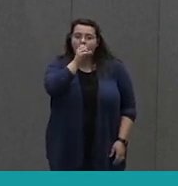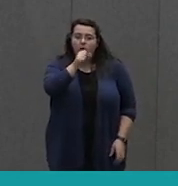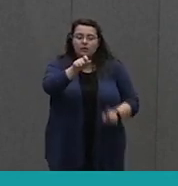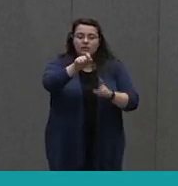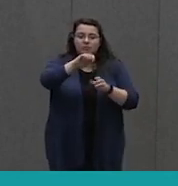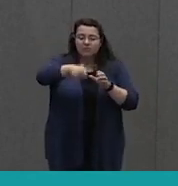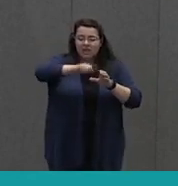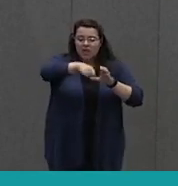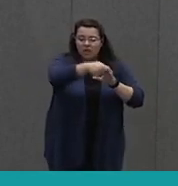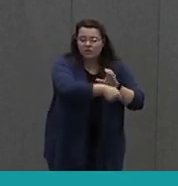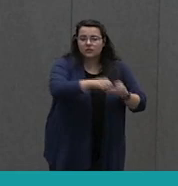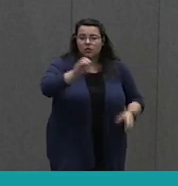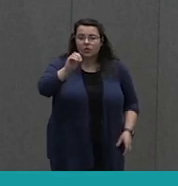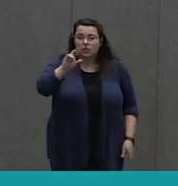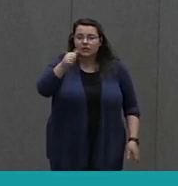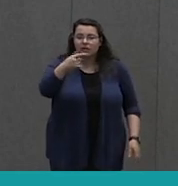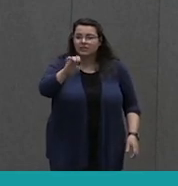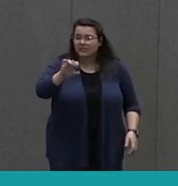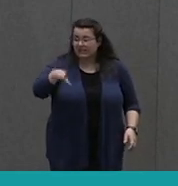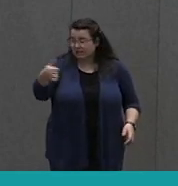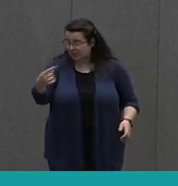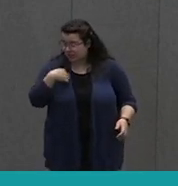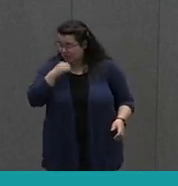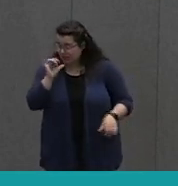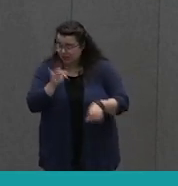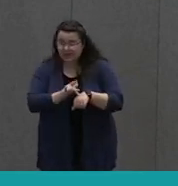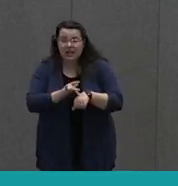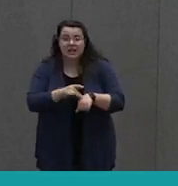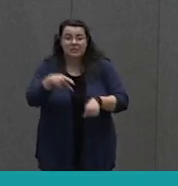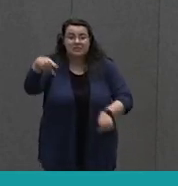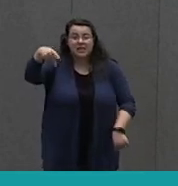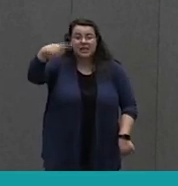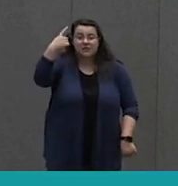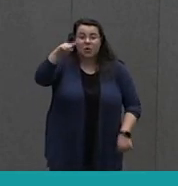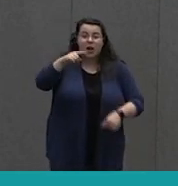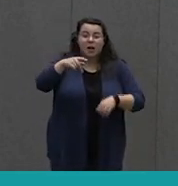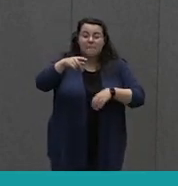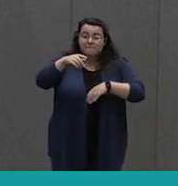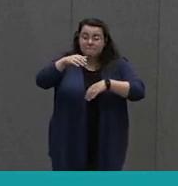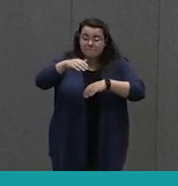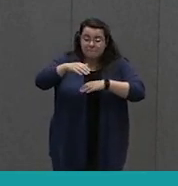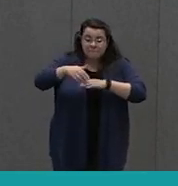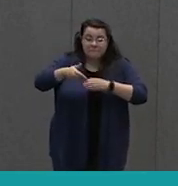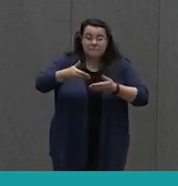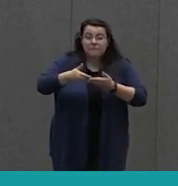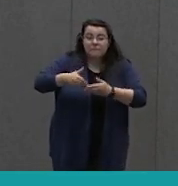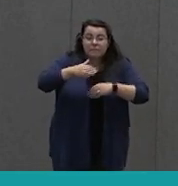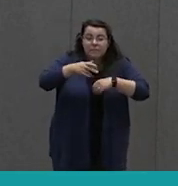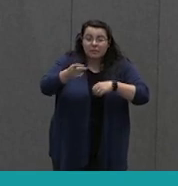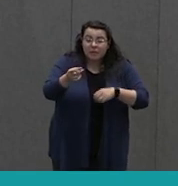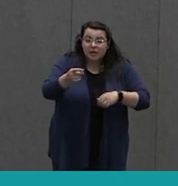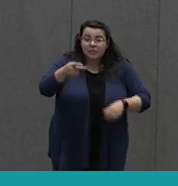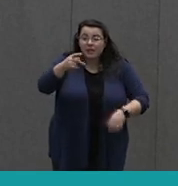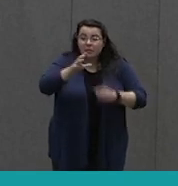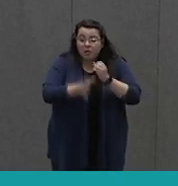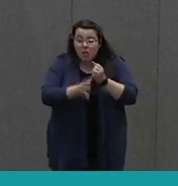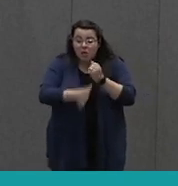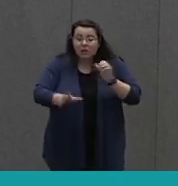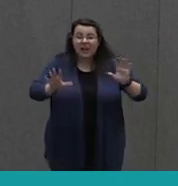alphabet. Letter A is for apple cores. B for banana peels. C for